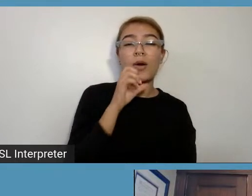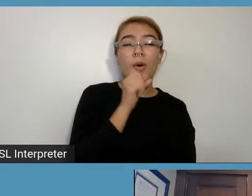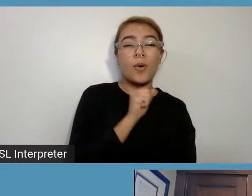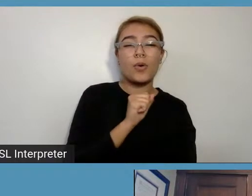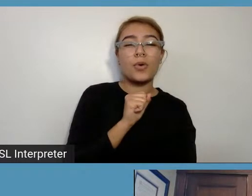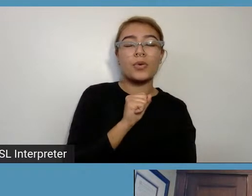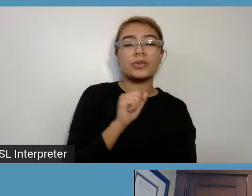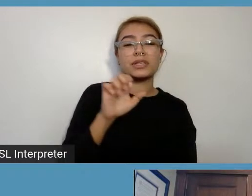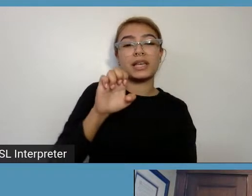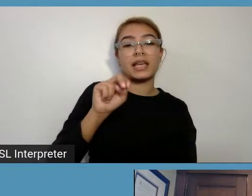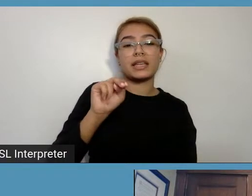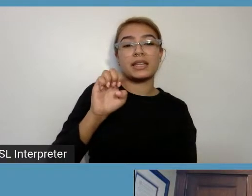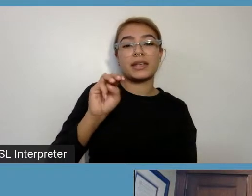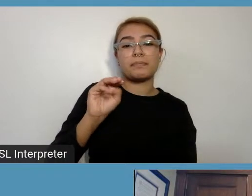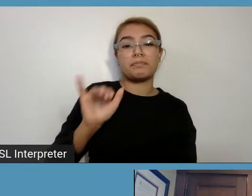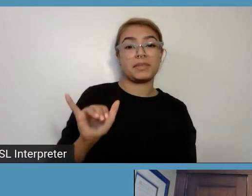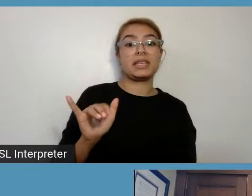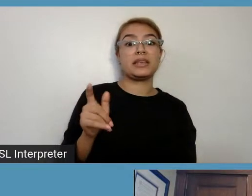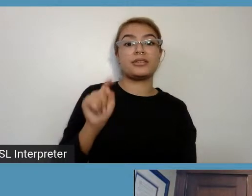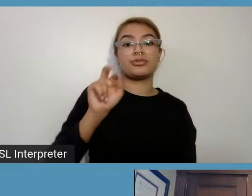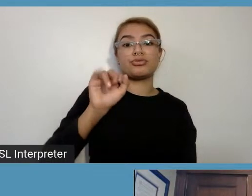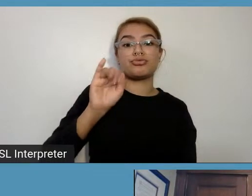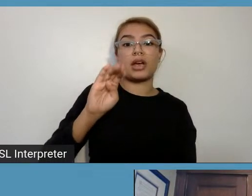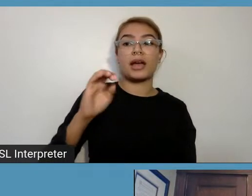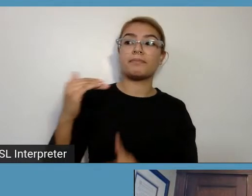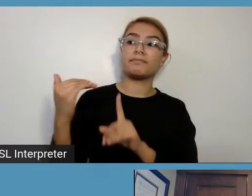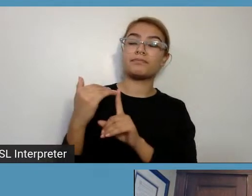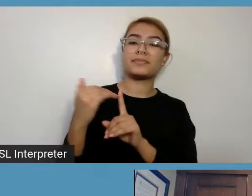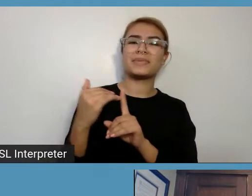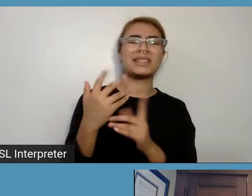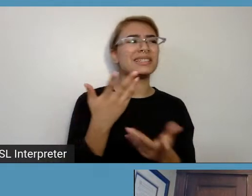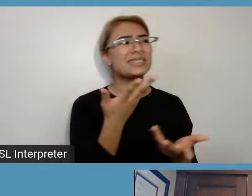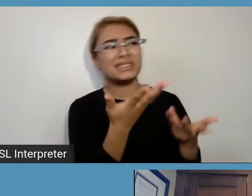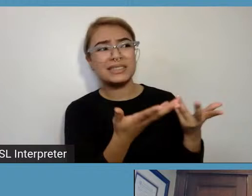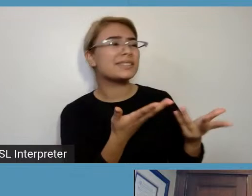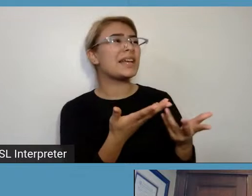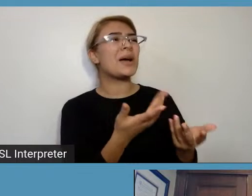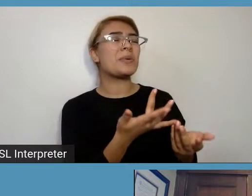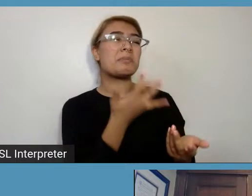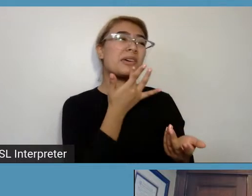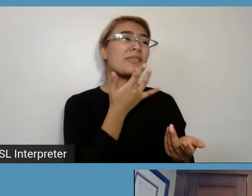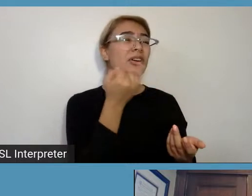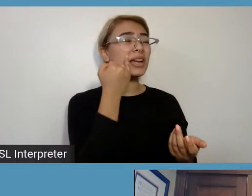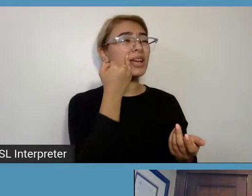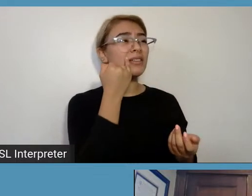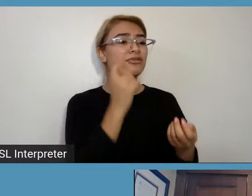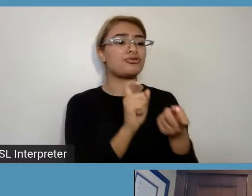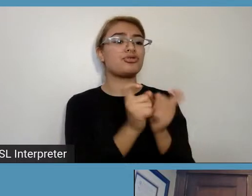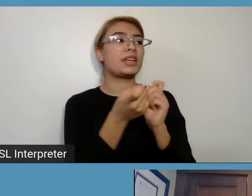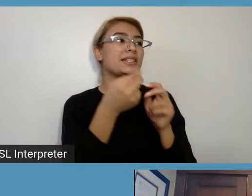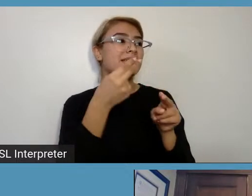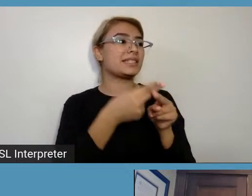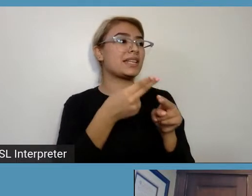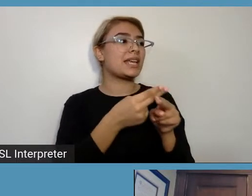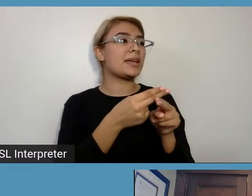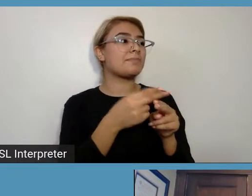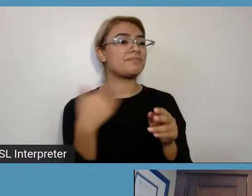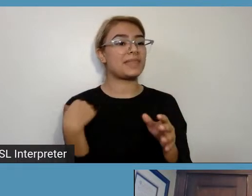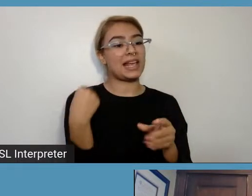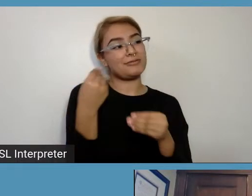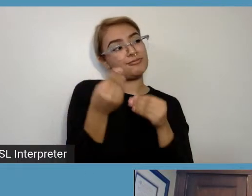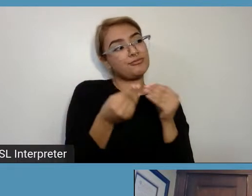enemy. The tribe reached out to us and said, "Hey, we would prefer if you called our